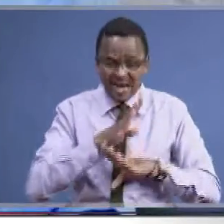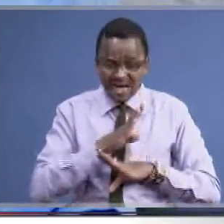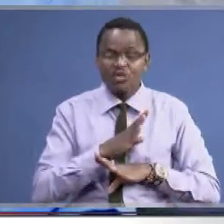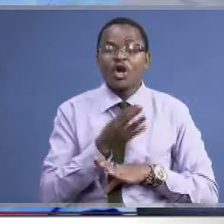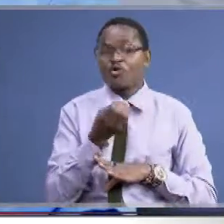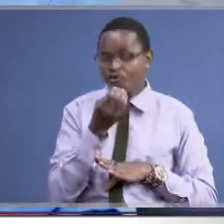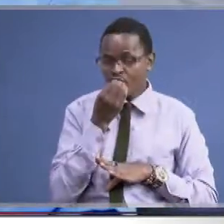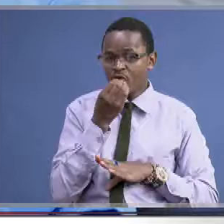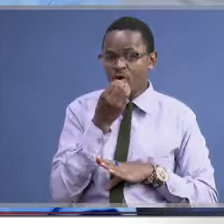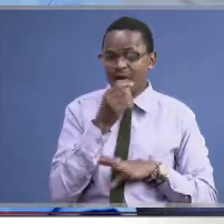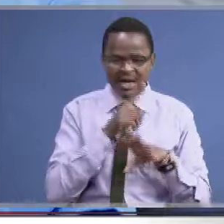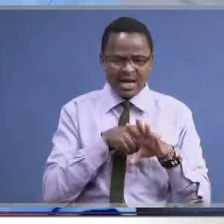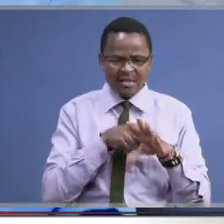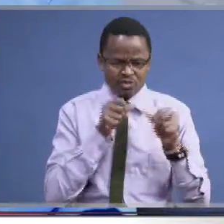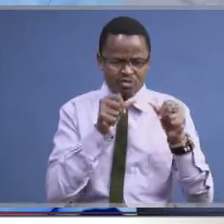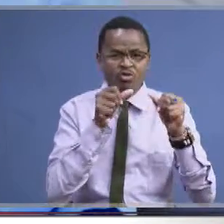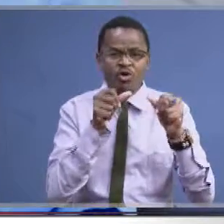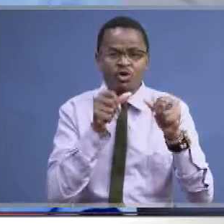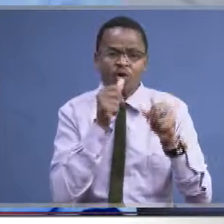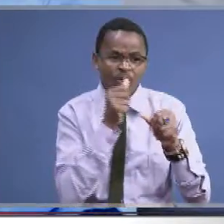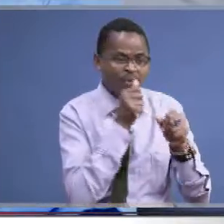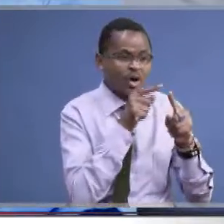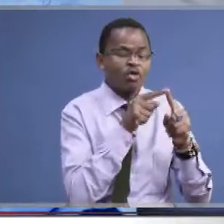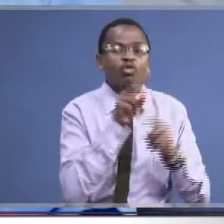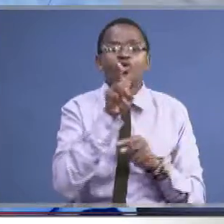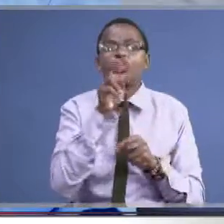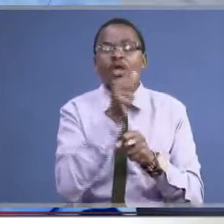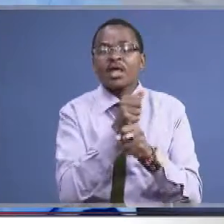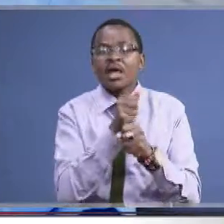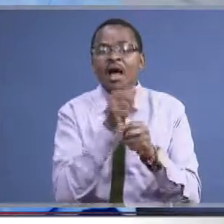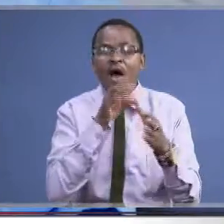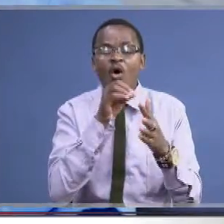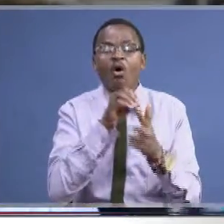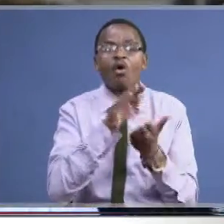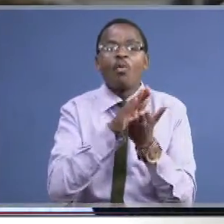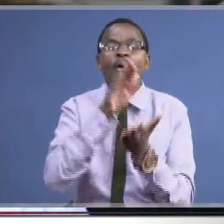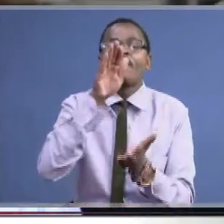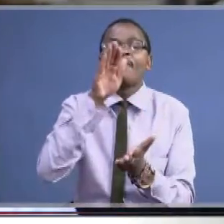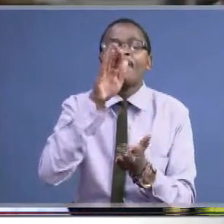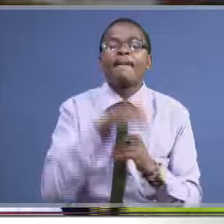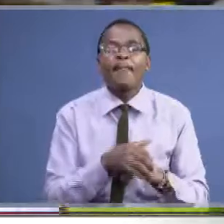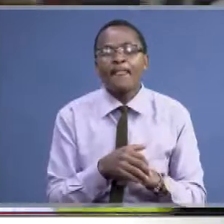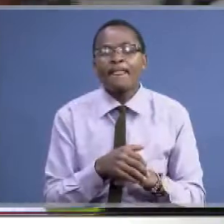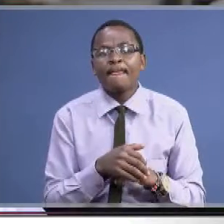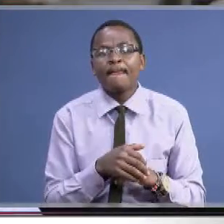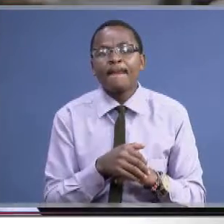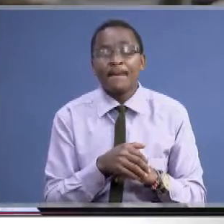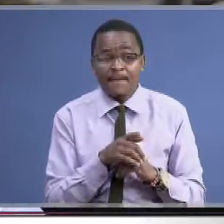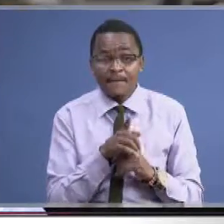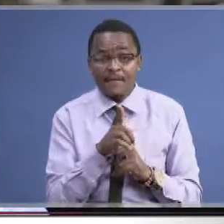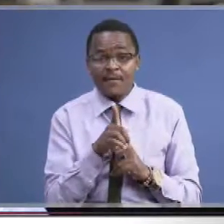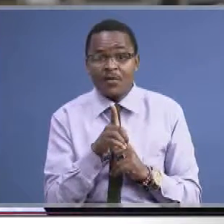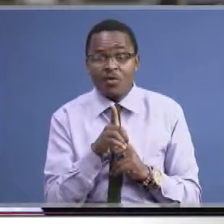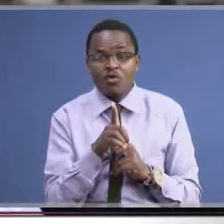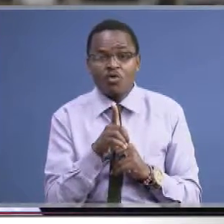complementary foods while continuing to breastfeed for up to 2 years or more. So you complement the breast